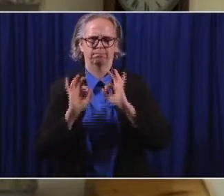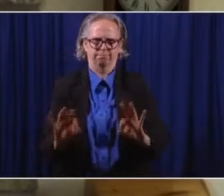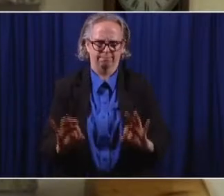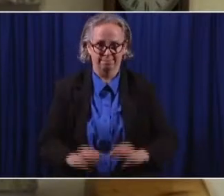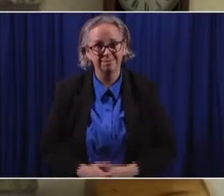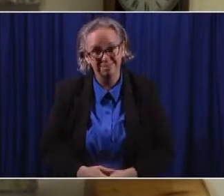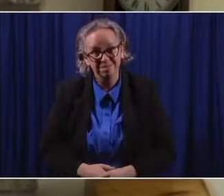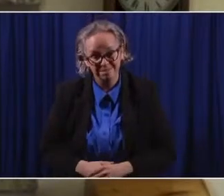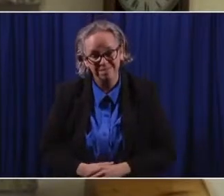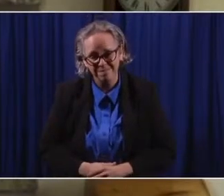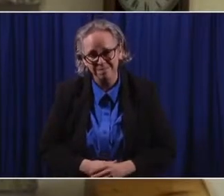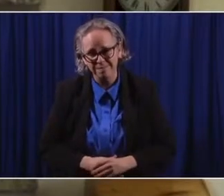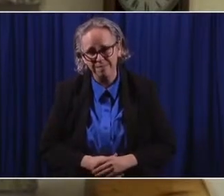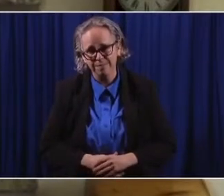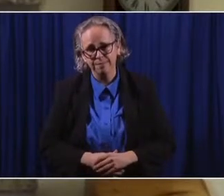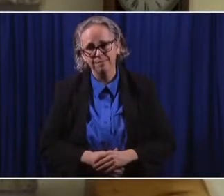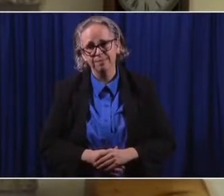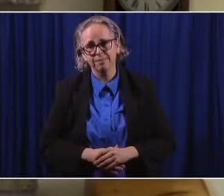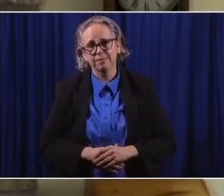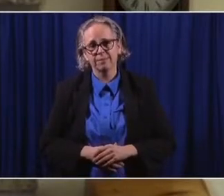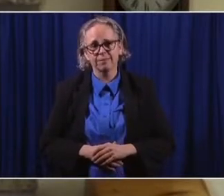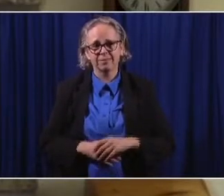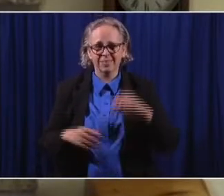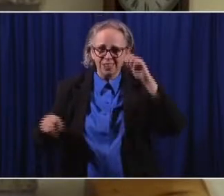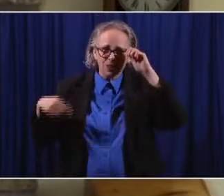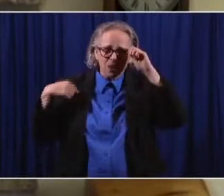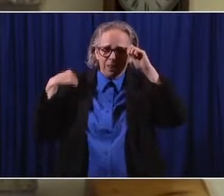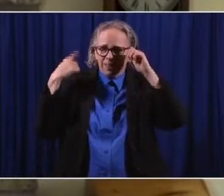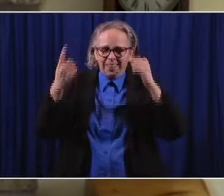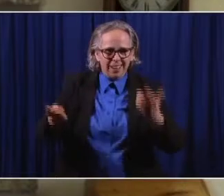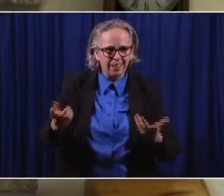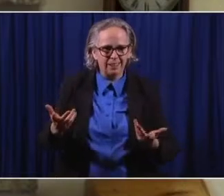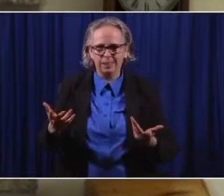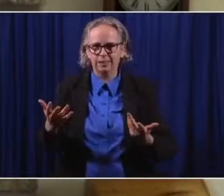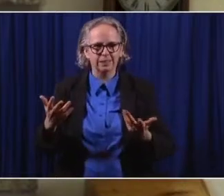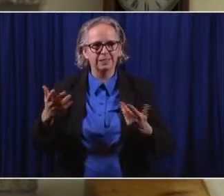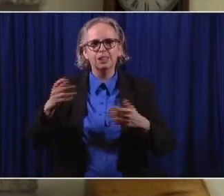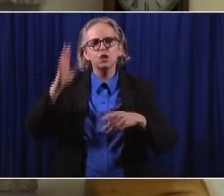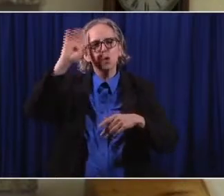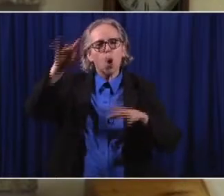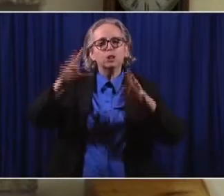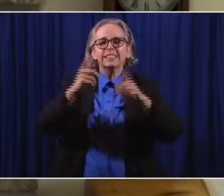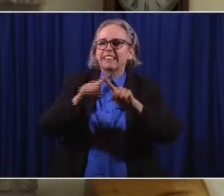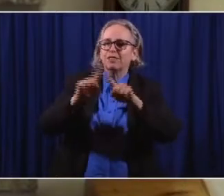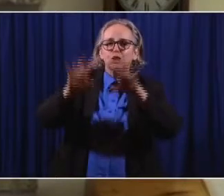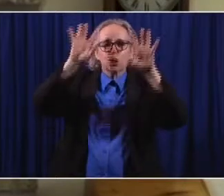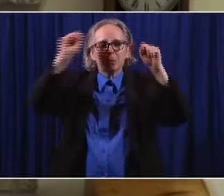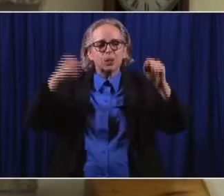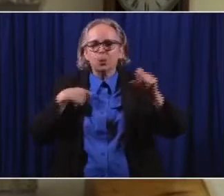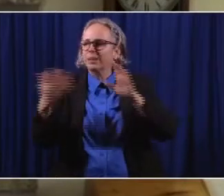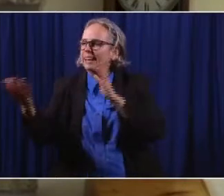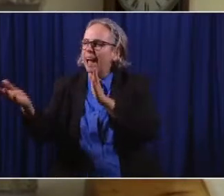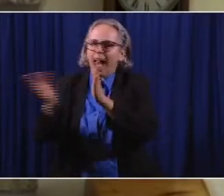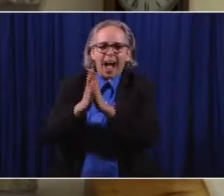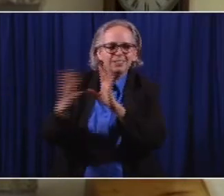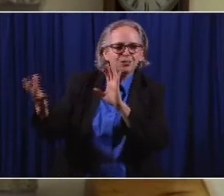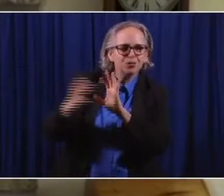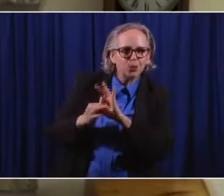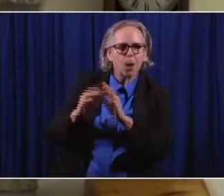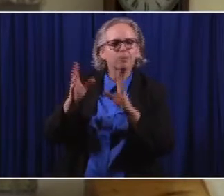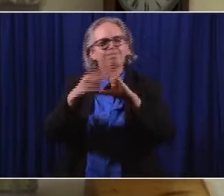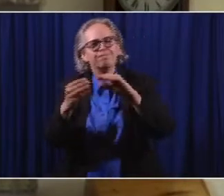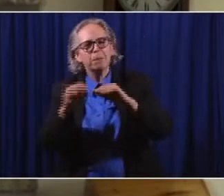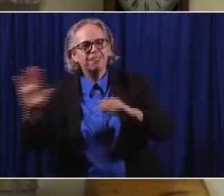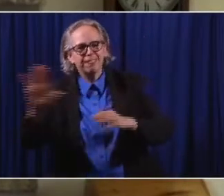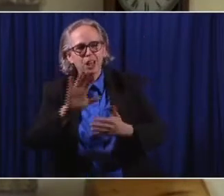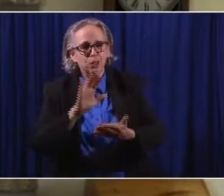We've been bringing in superintendents. They're doing a phenomenal job, and I again want to thank all our superintendents,